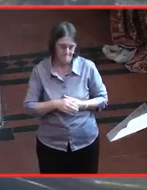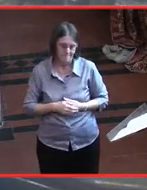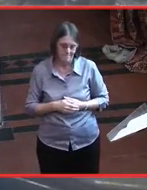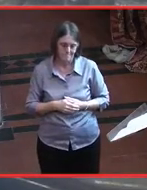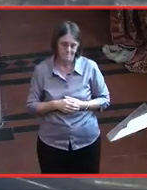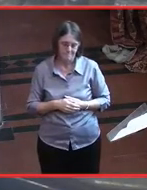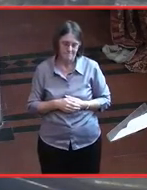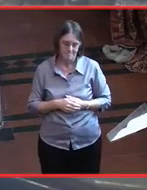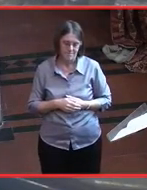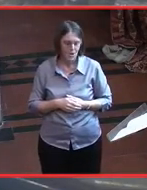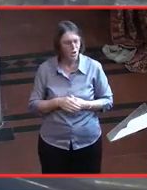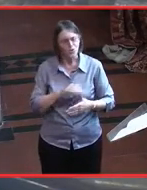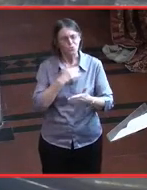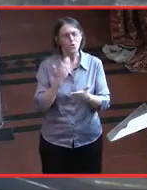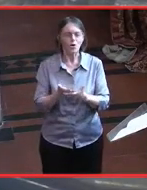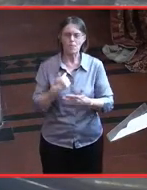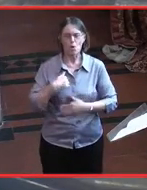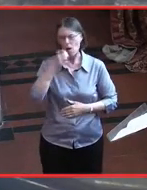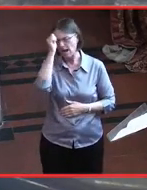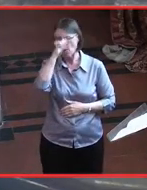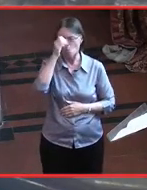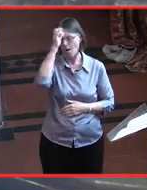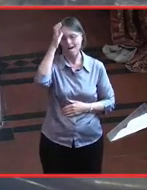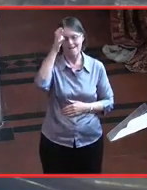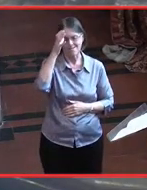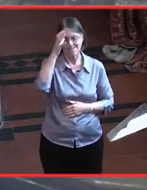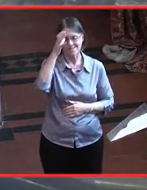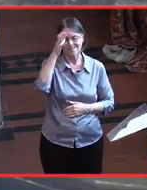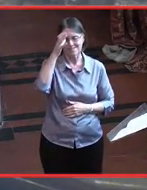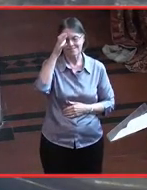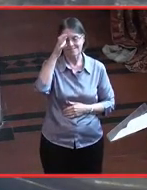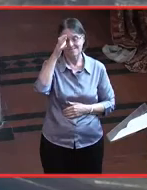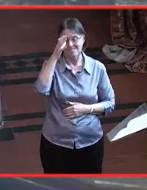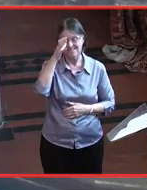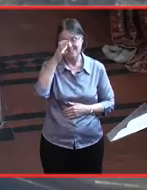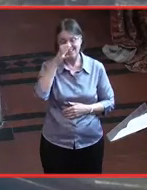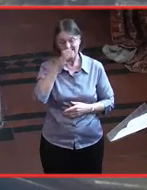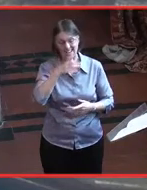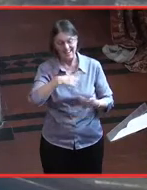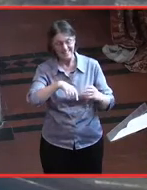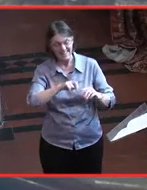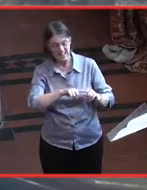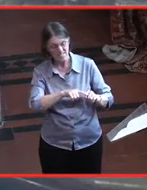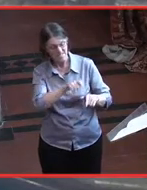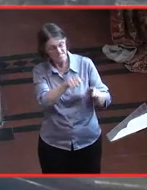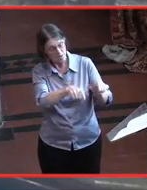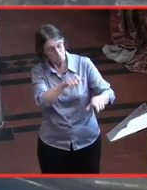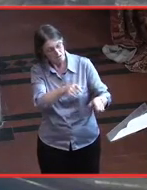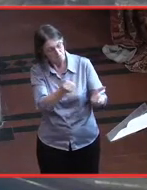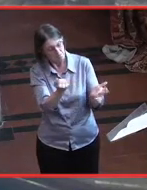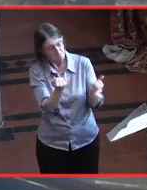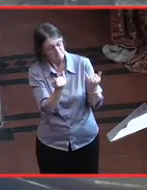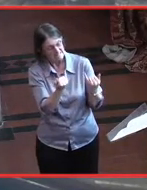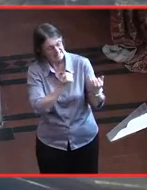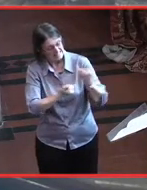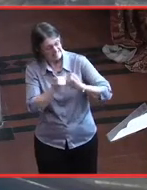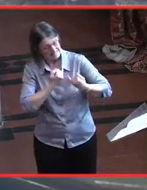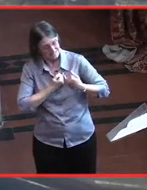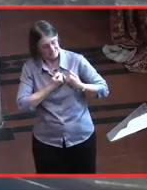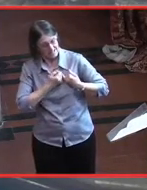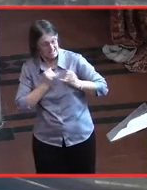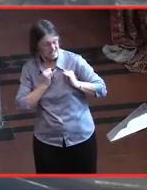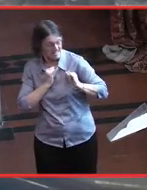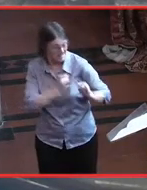Do not repay anyone evil for evil, but take thought for what is noble in the sight of